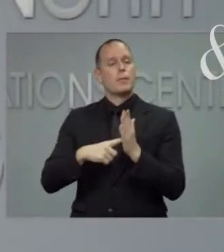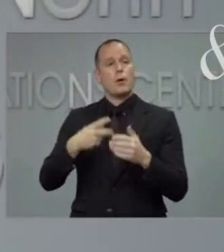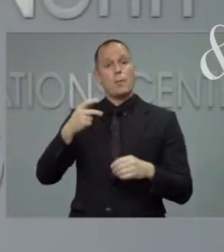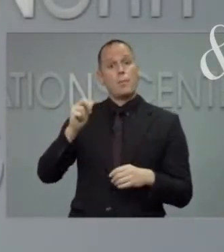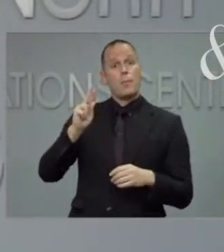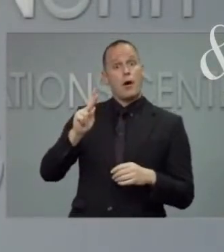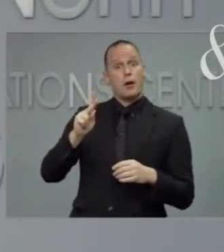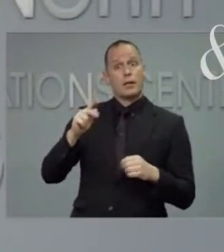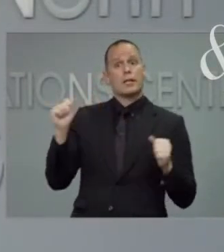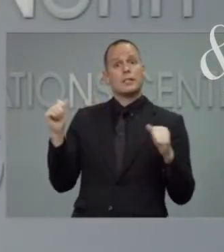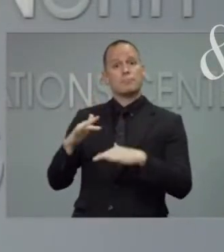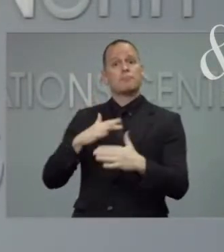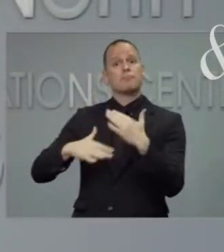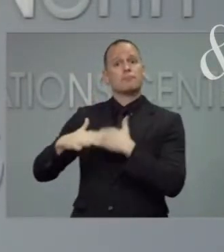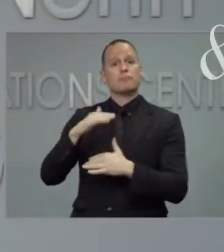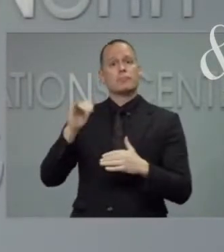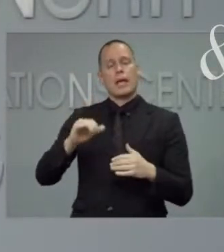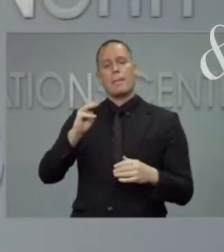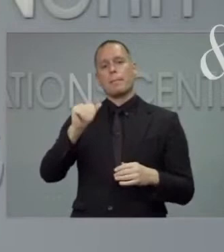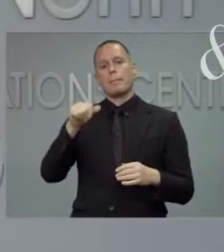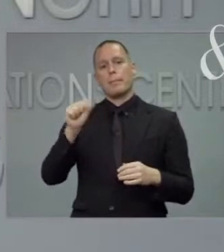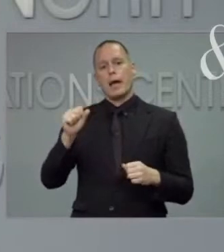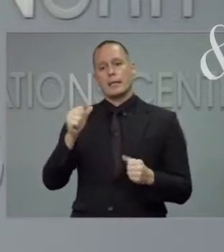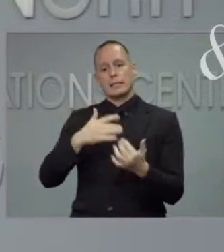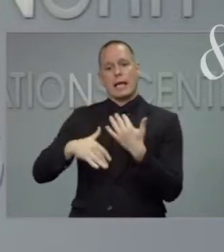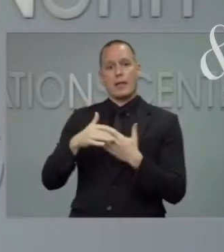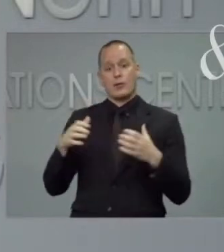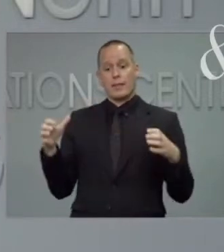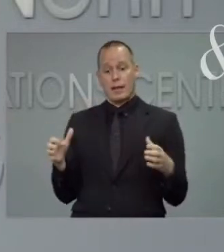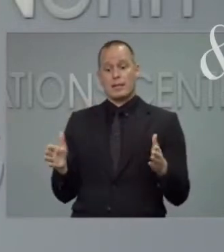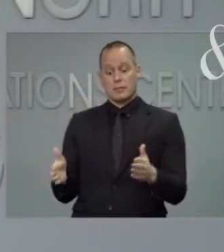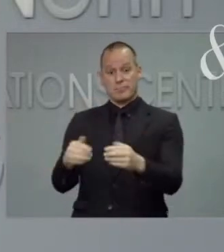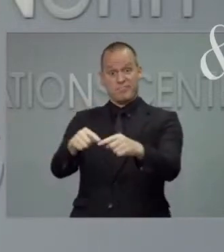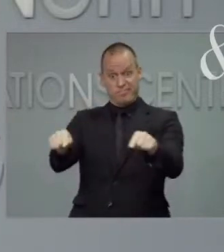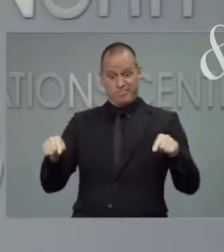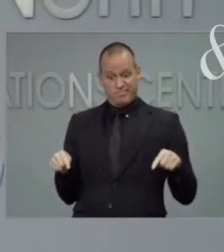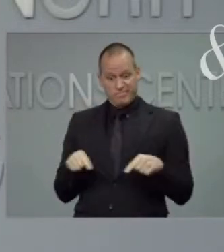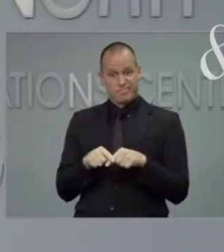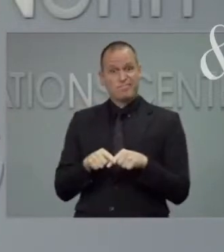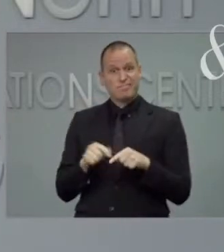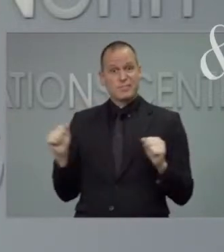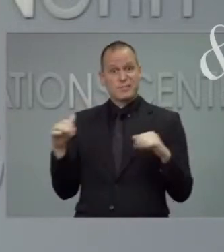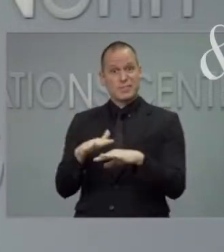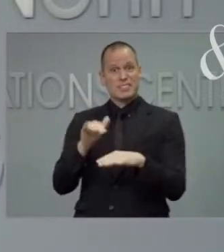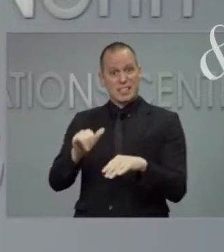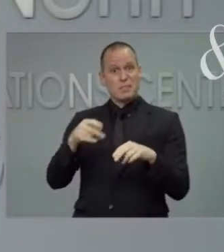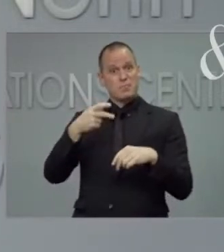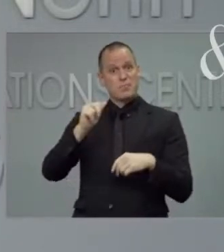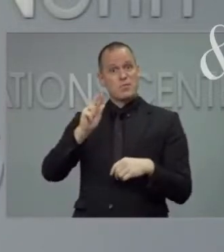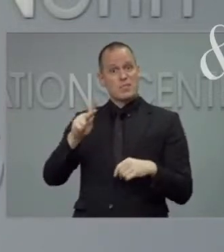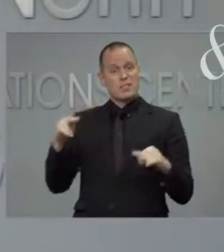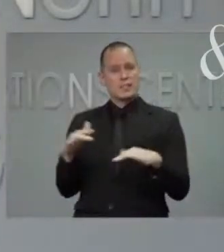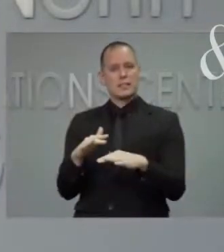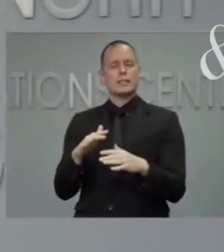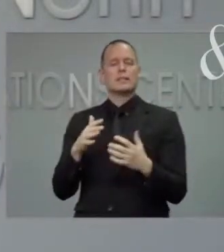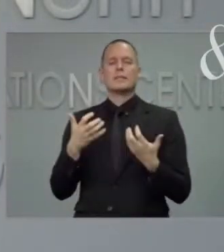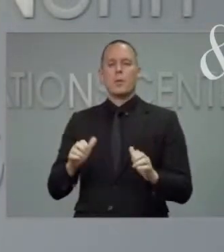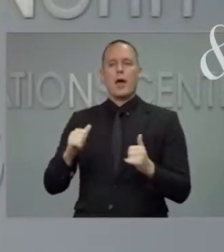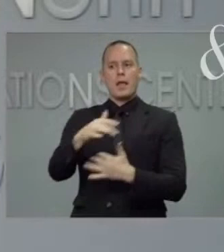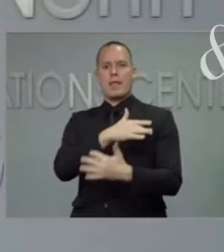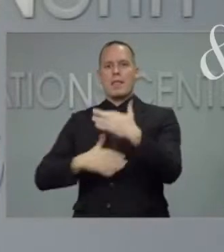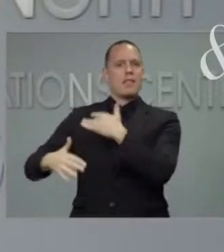gathering limit would apply to people who are coming together in the park. And we just don't want that